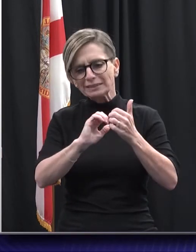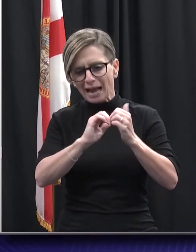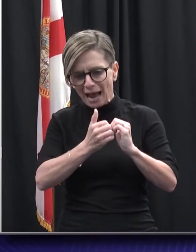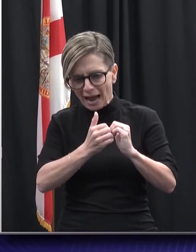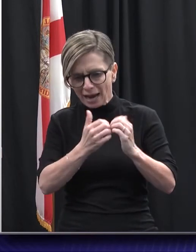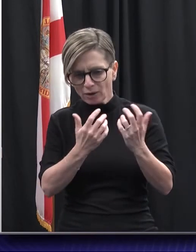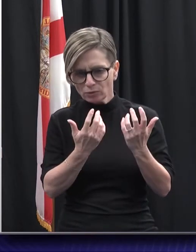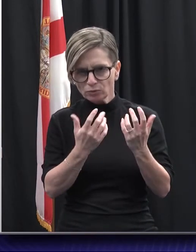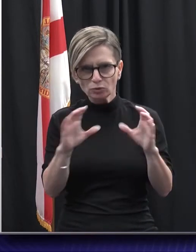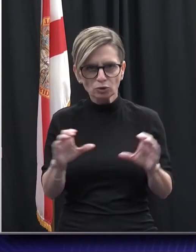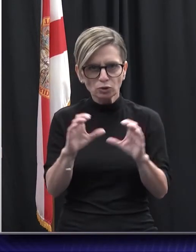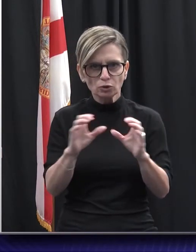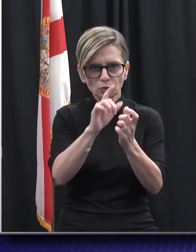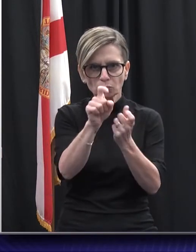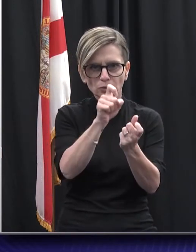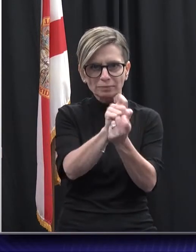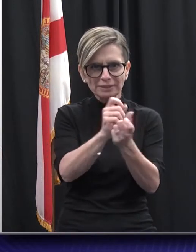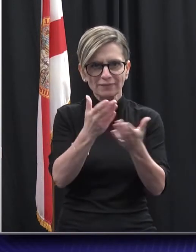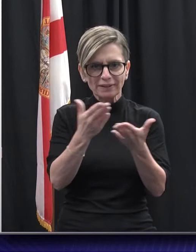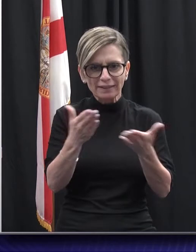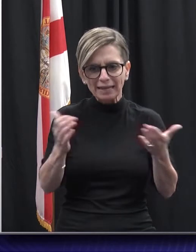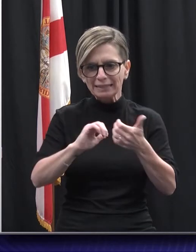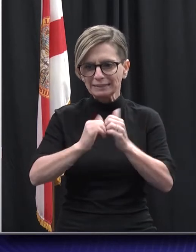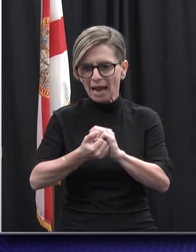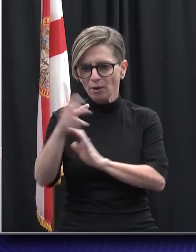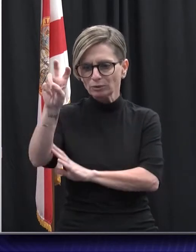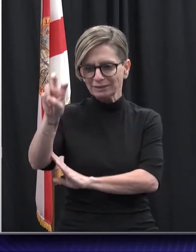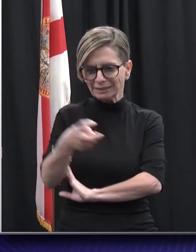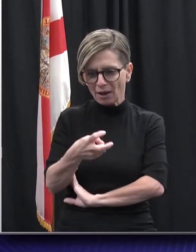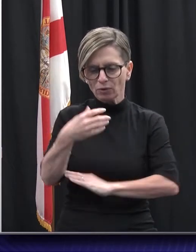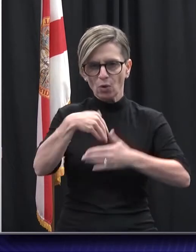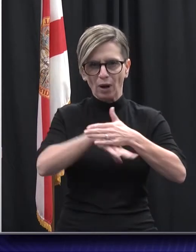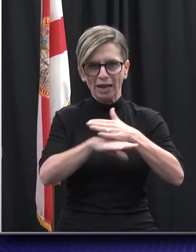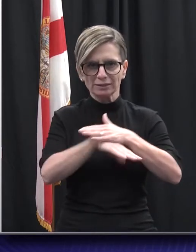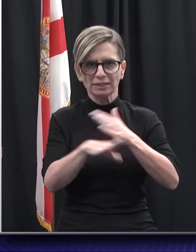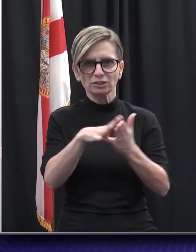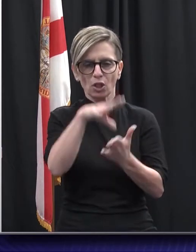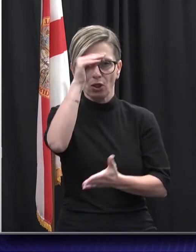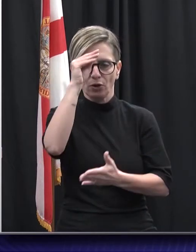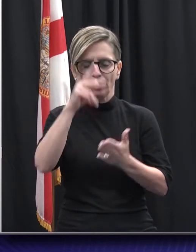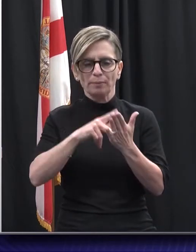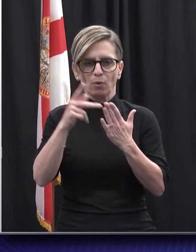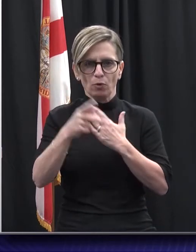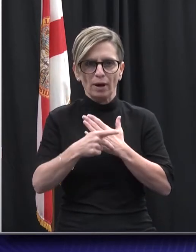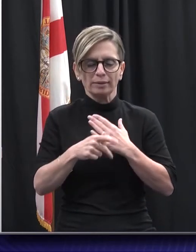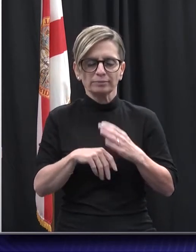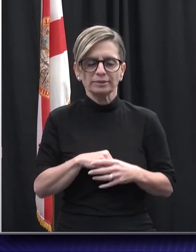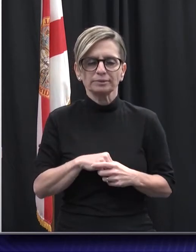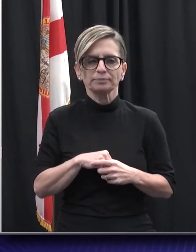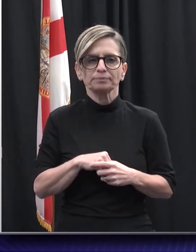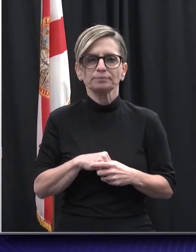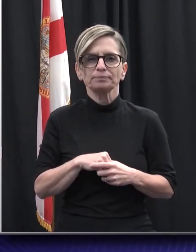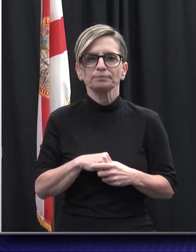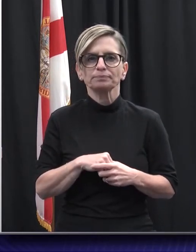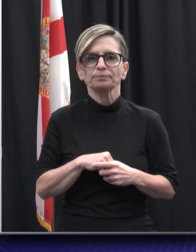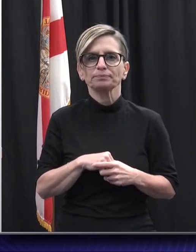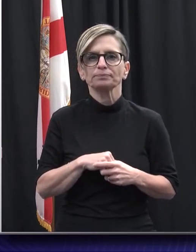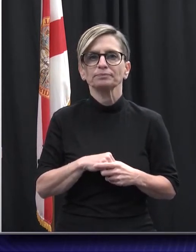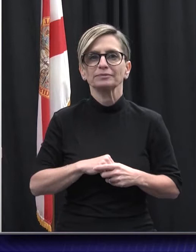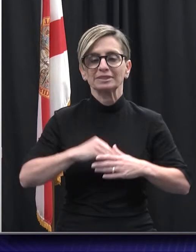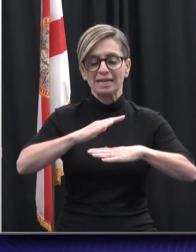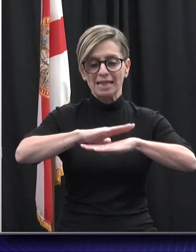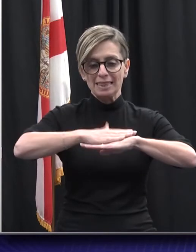step-by-step directions on how to download and access their learning programs. In regards to our